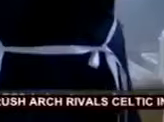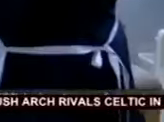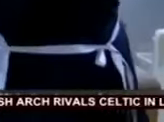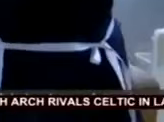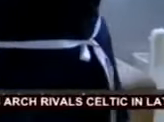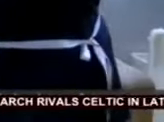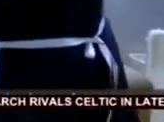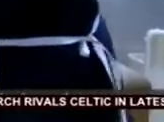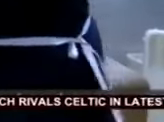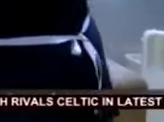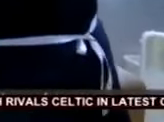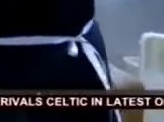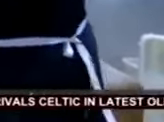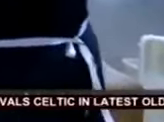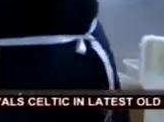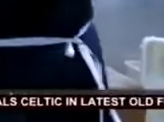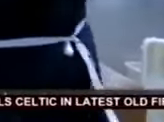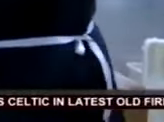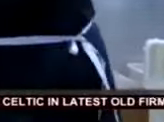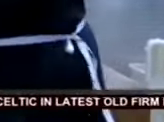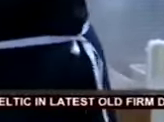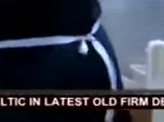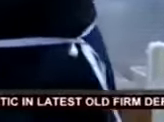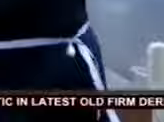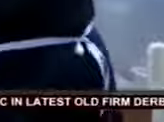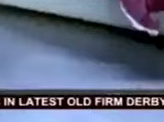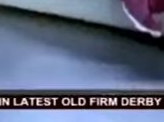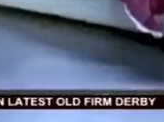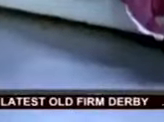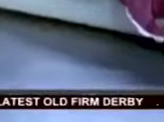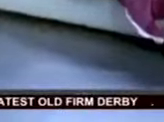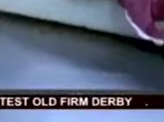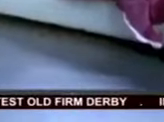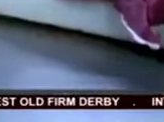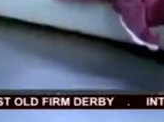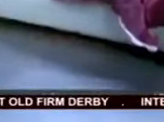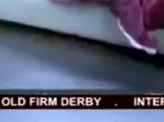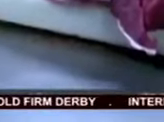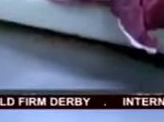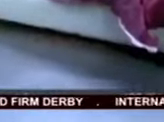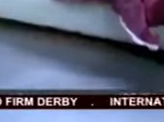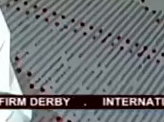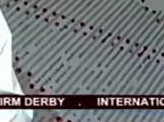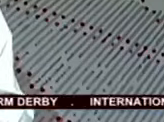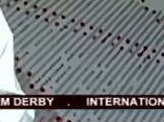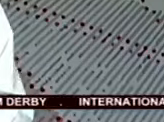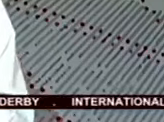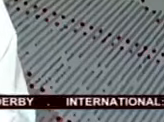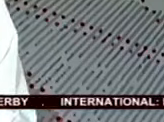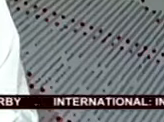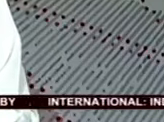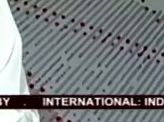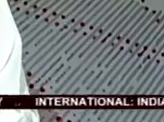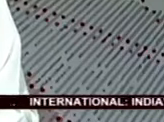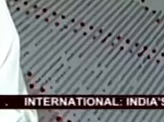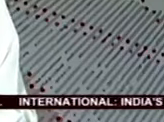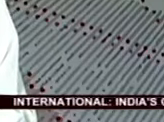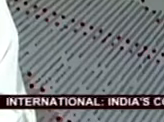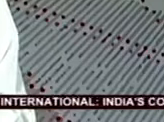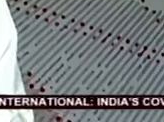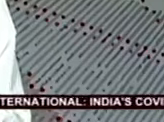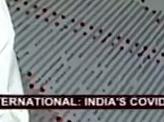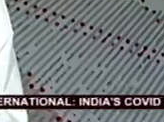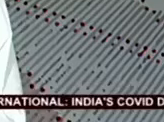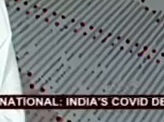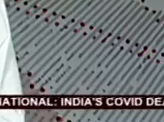kala bentiol minu senelalti minu be o banko kan ila nafaleti ani buseolo tun baden olu ñu ñulem ñu